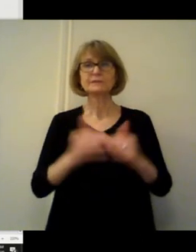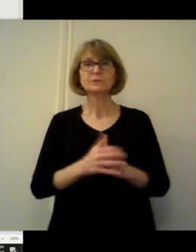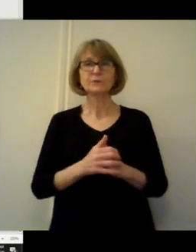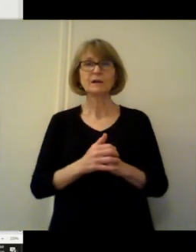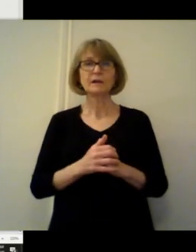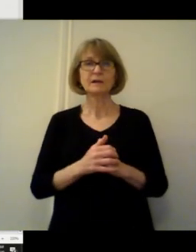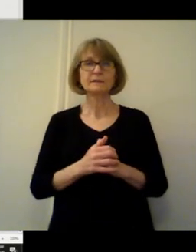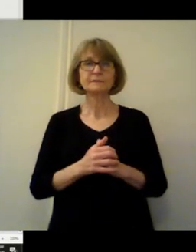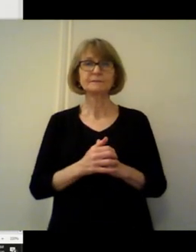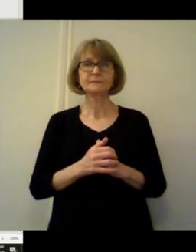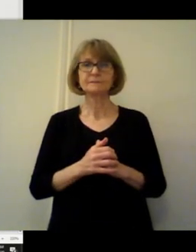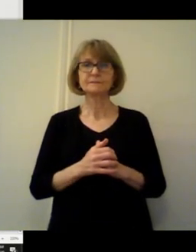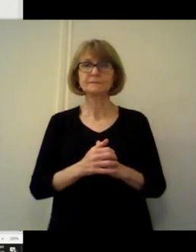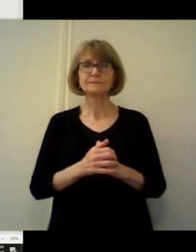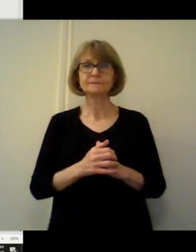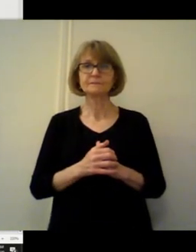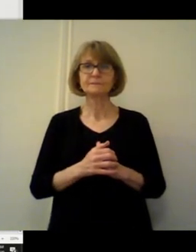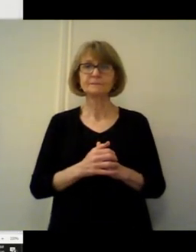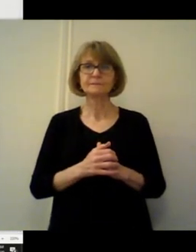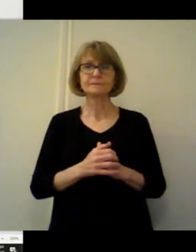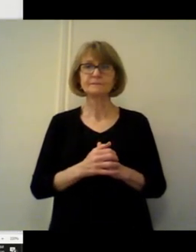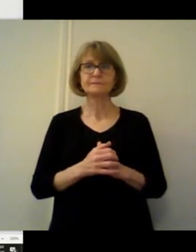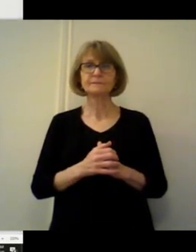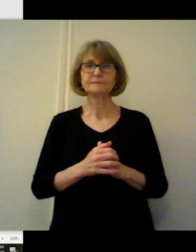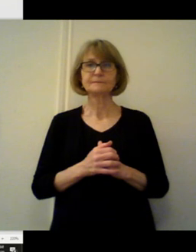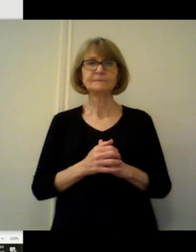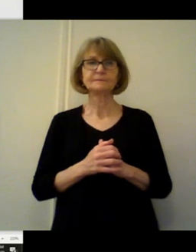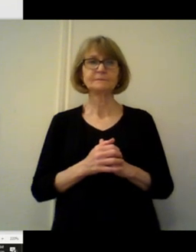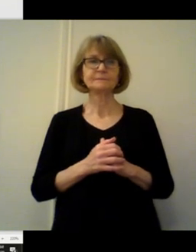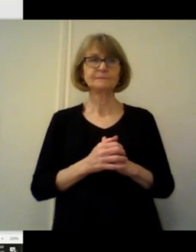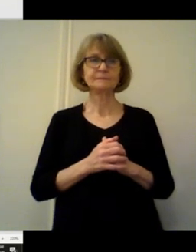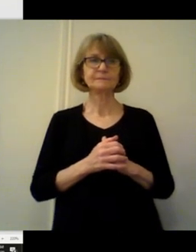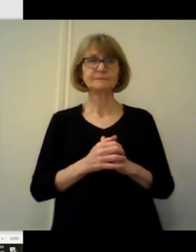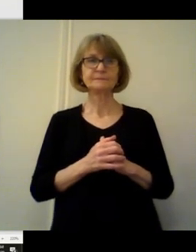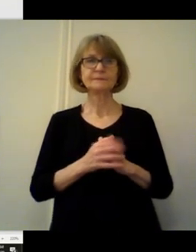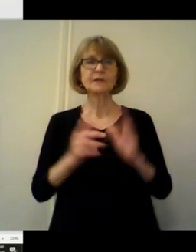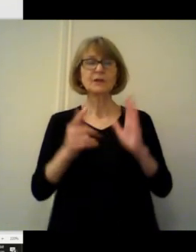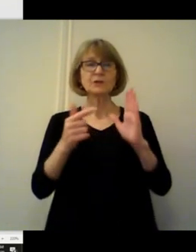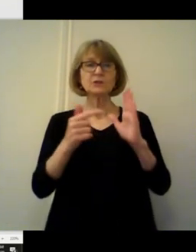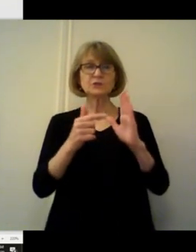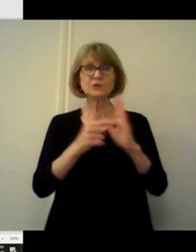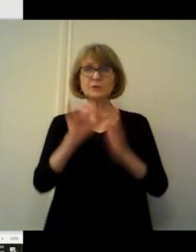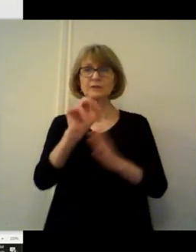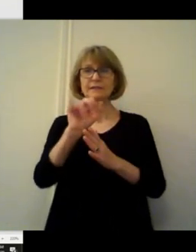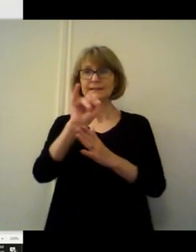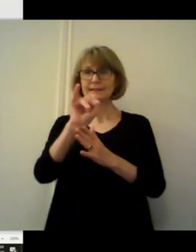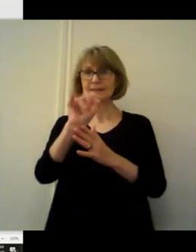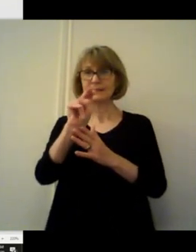And trying to go scroll. Okay, let's take a look at this next one. Notice that these are the inscribed